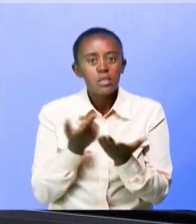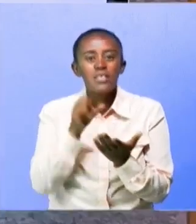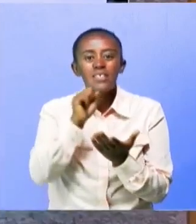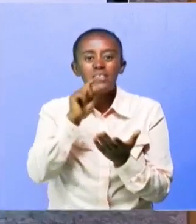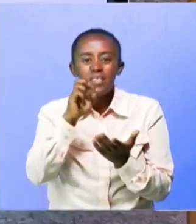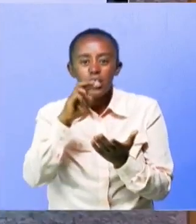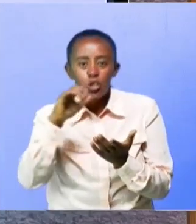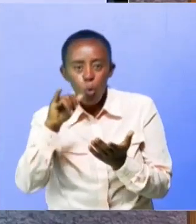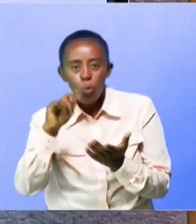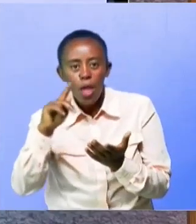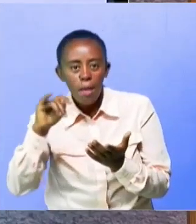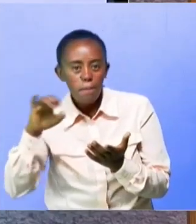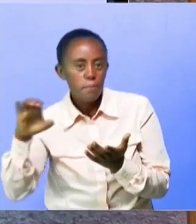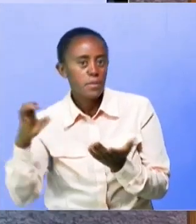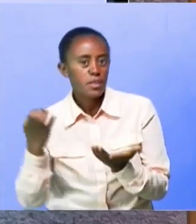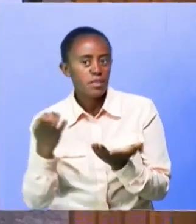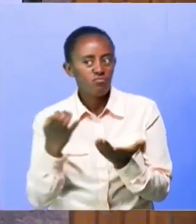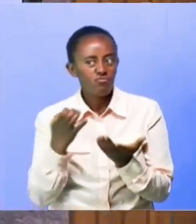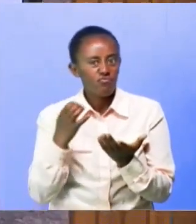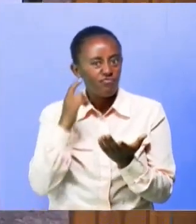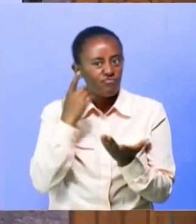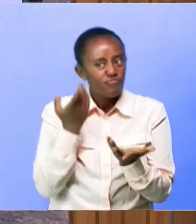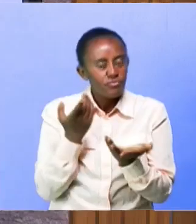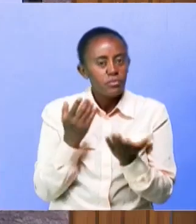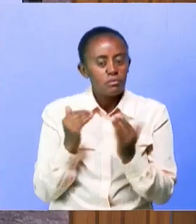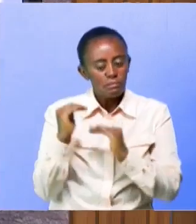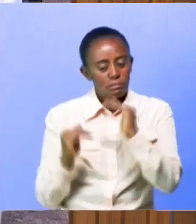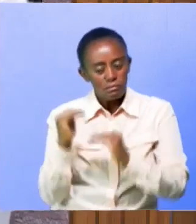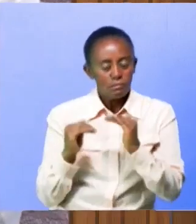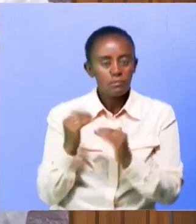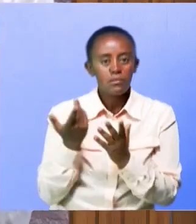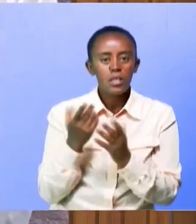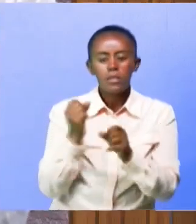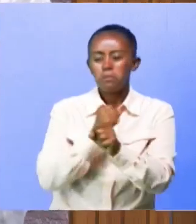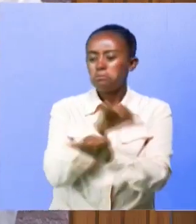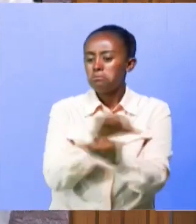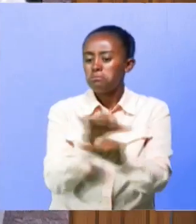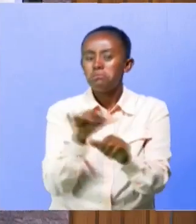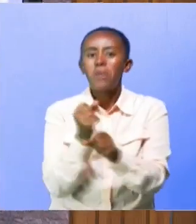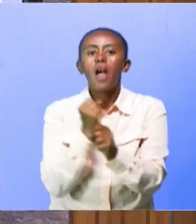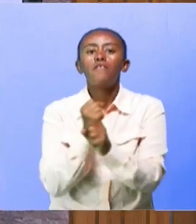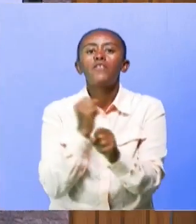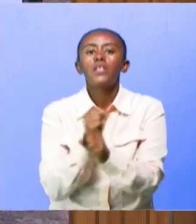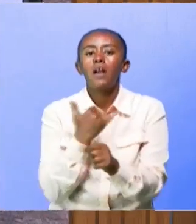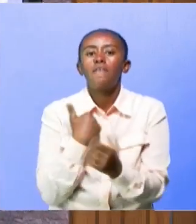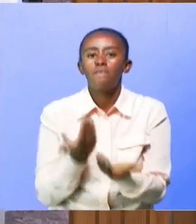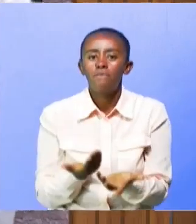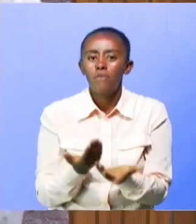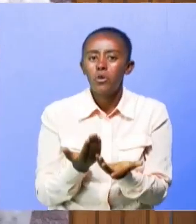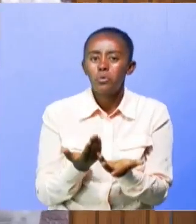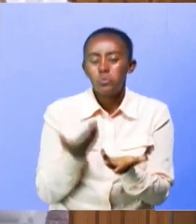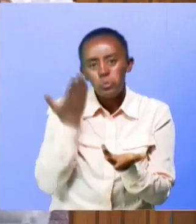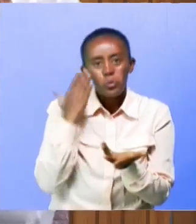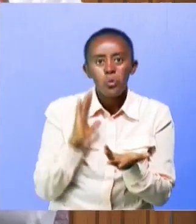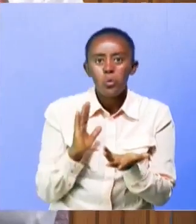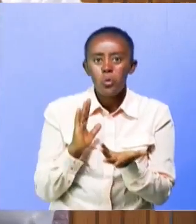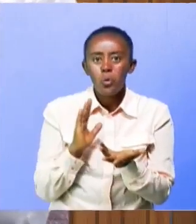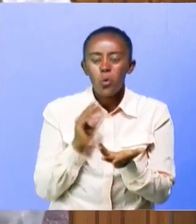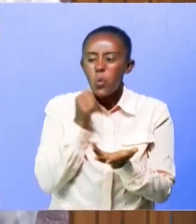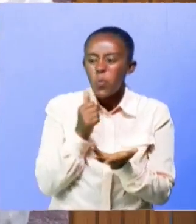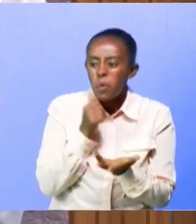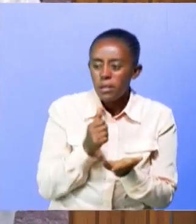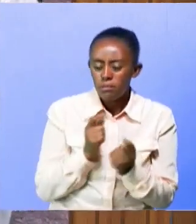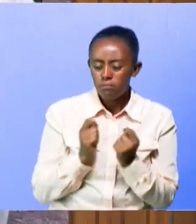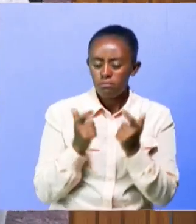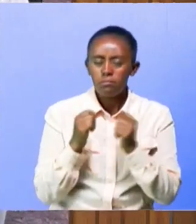stereotype. They both have the same kind of activity there. We don't know. Maybe the women